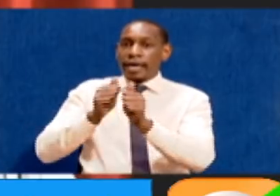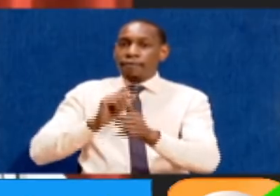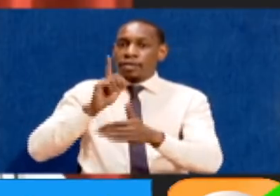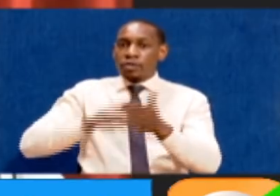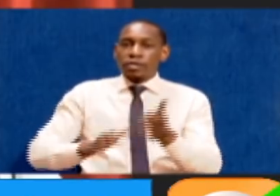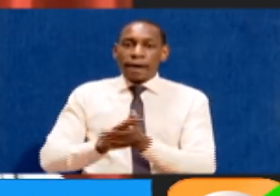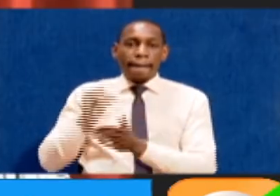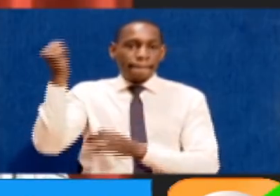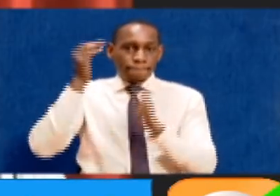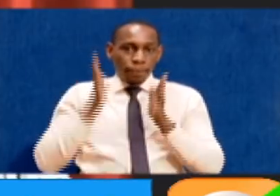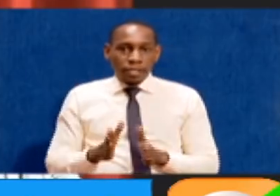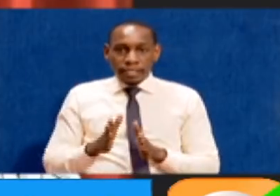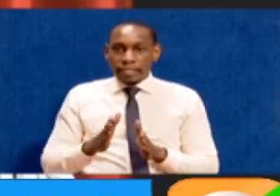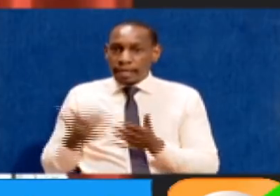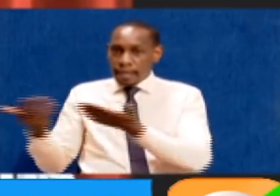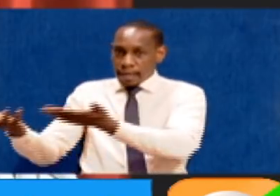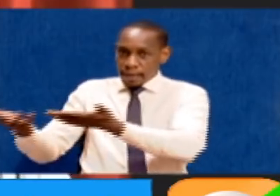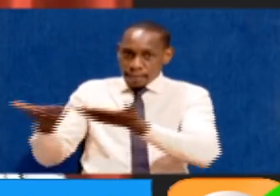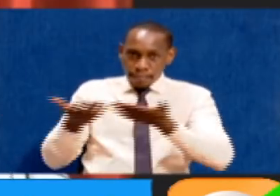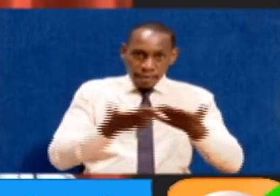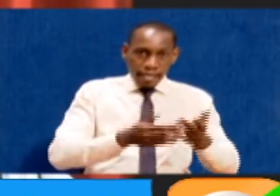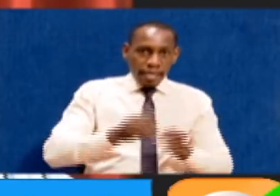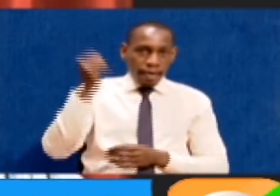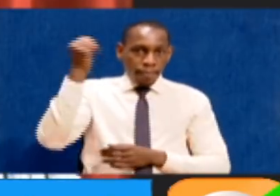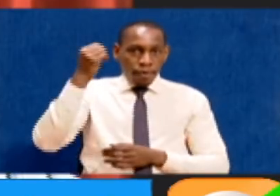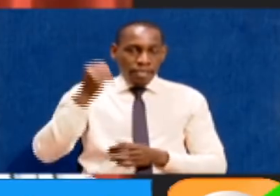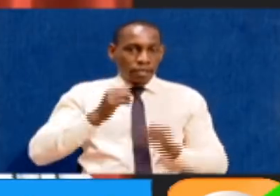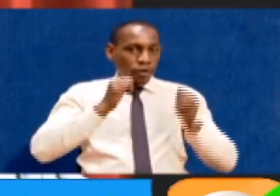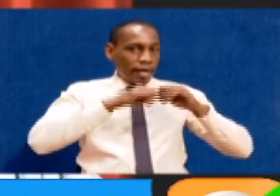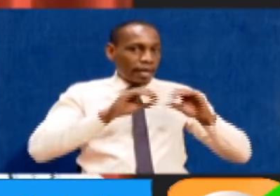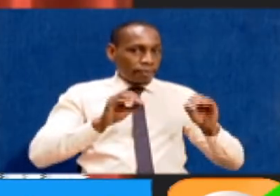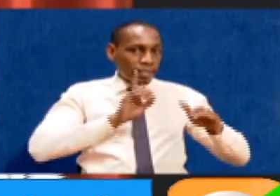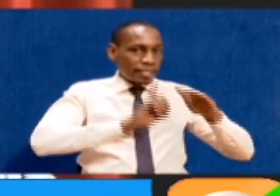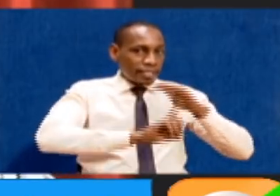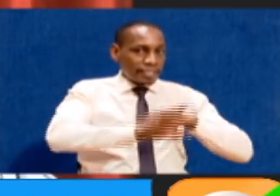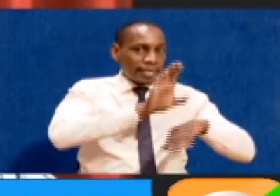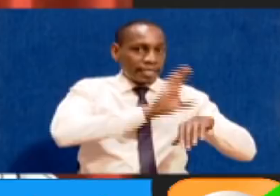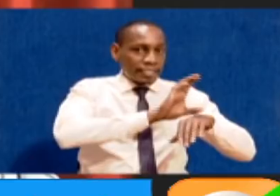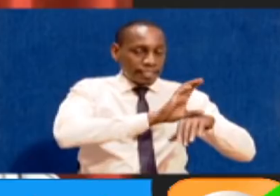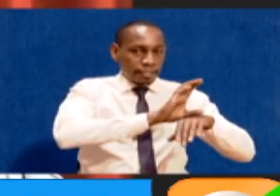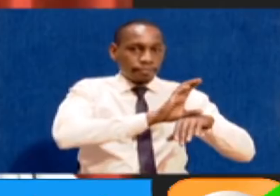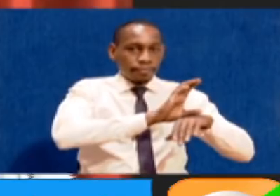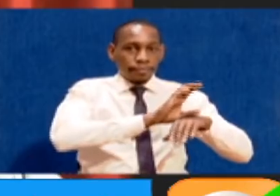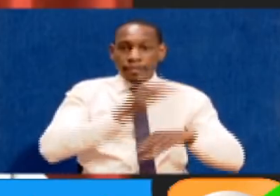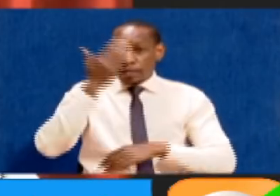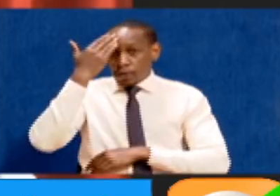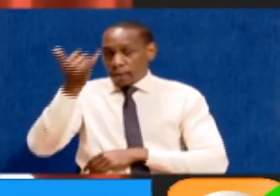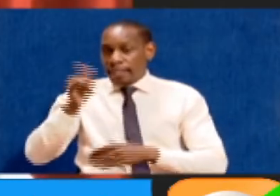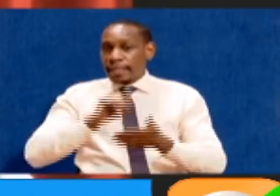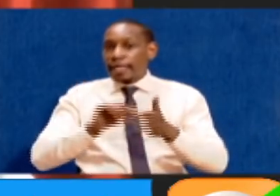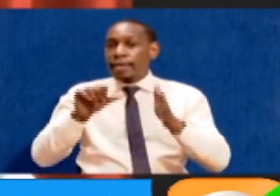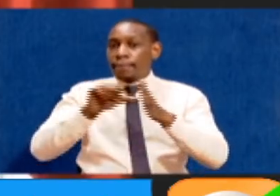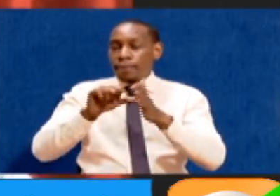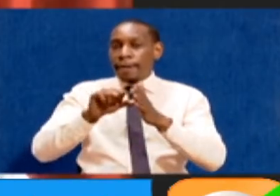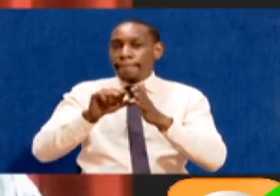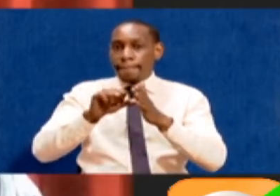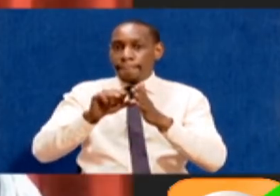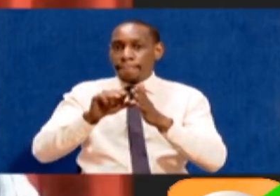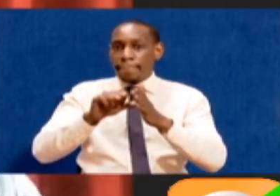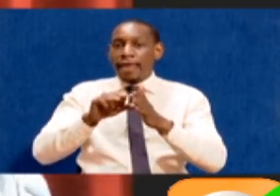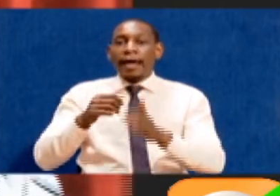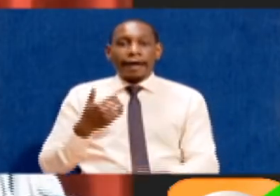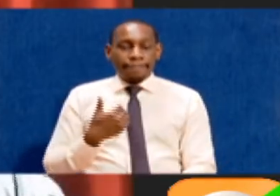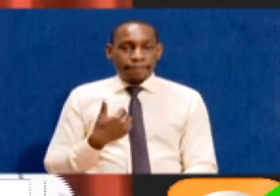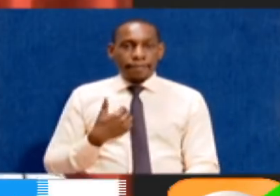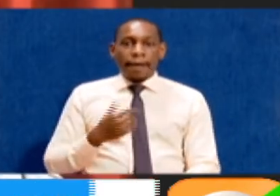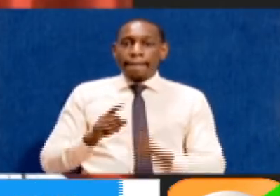is politicians bringing their political differences in the church, mm-hmm. because that's where the